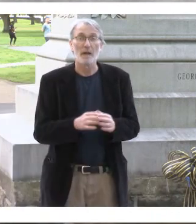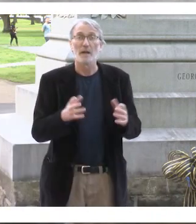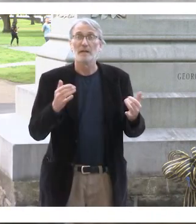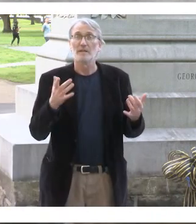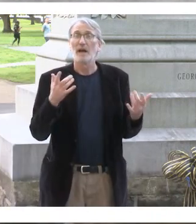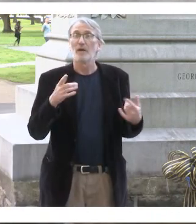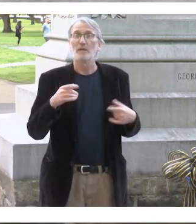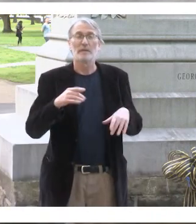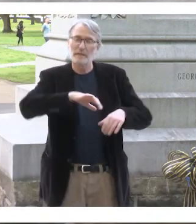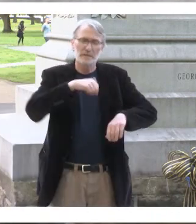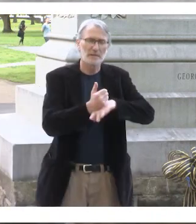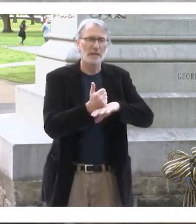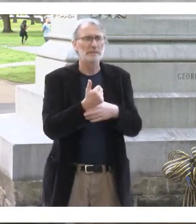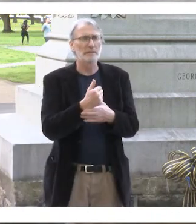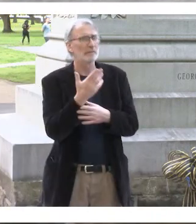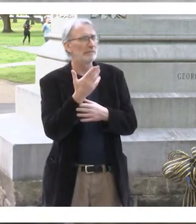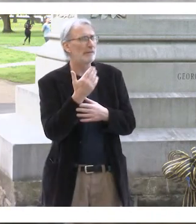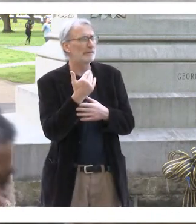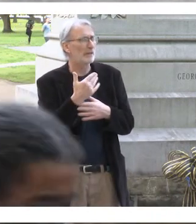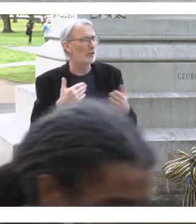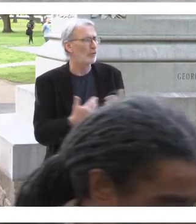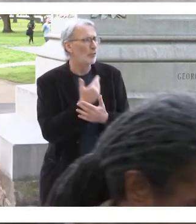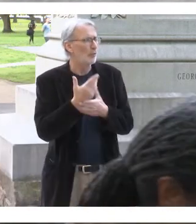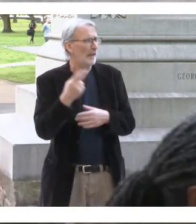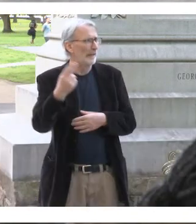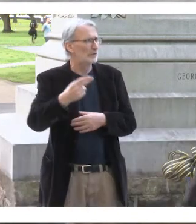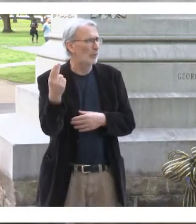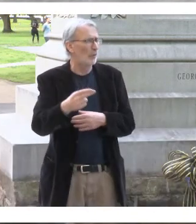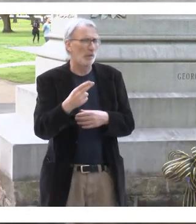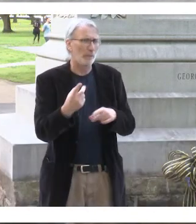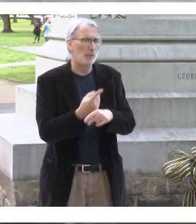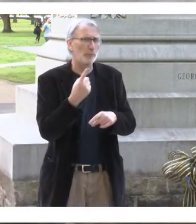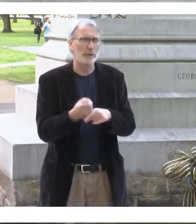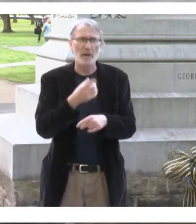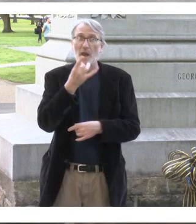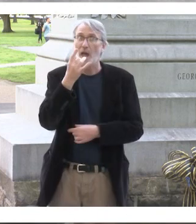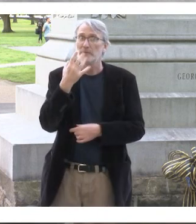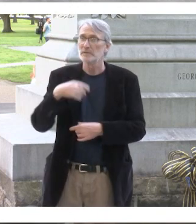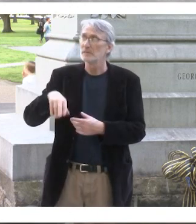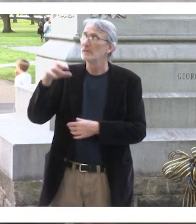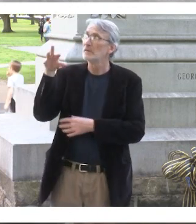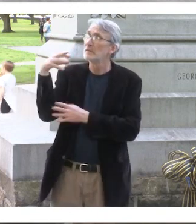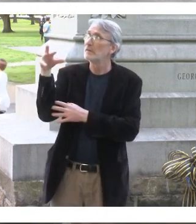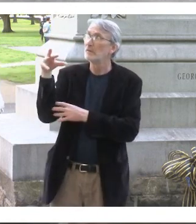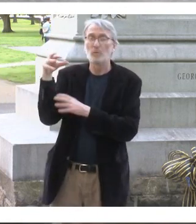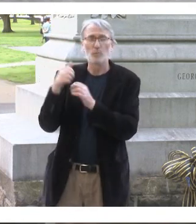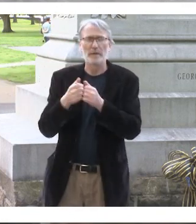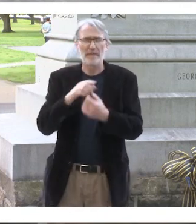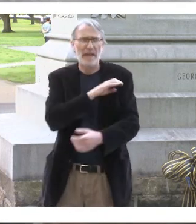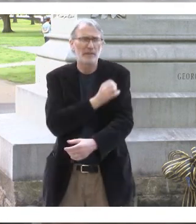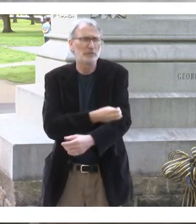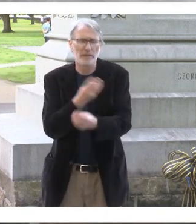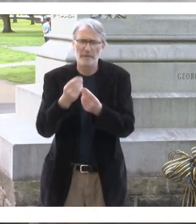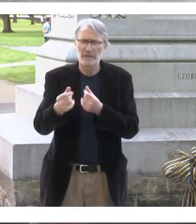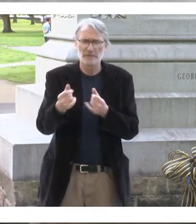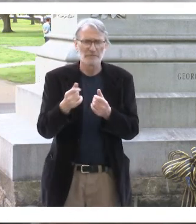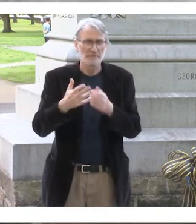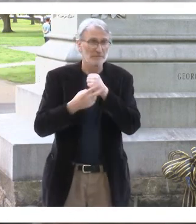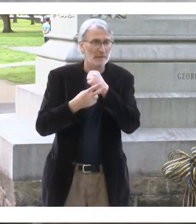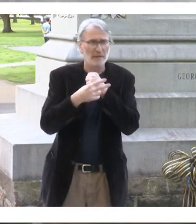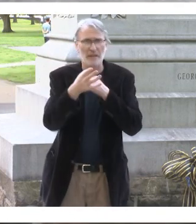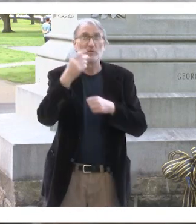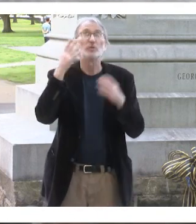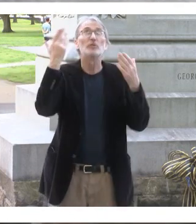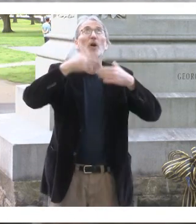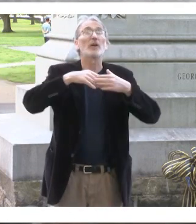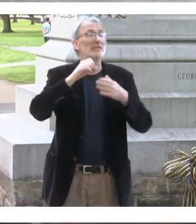Now, the installation of 15 new historical appropriate light posts featuring energy efficient and dark sky